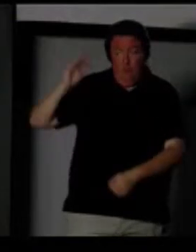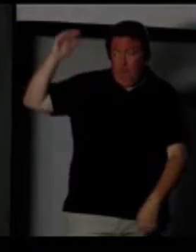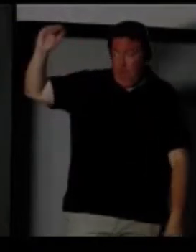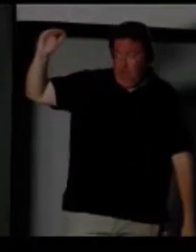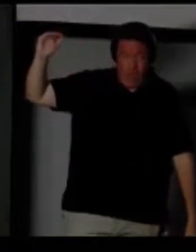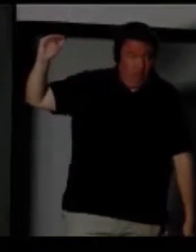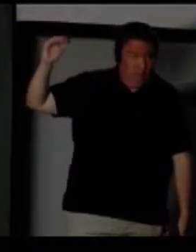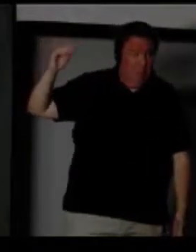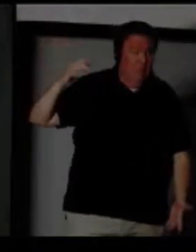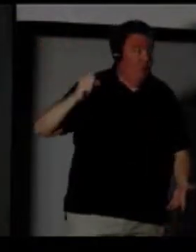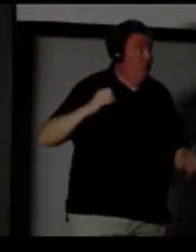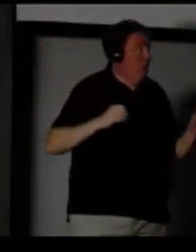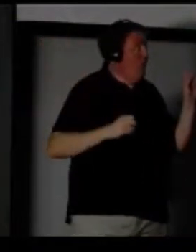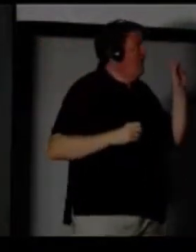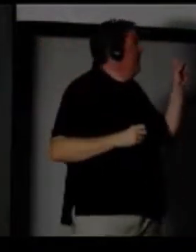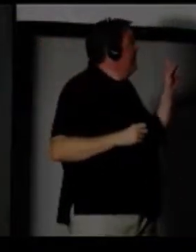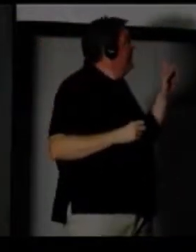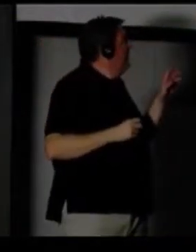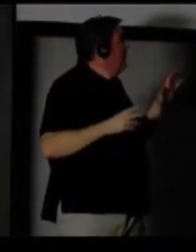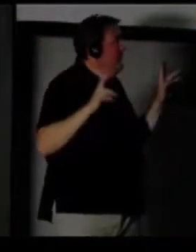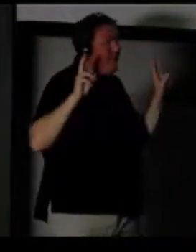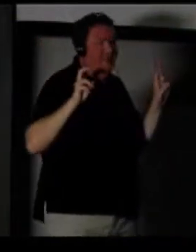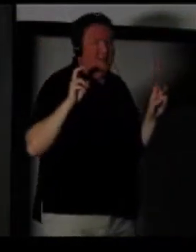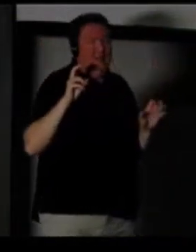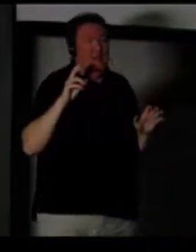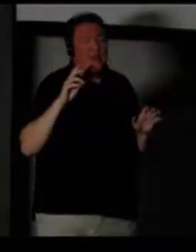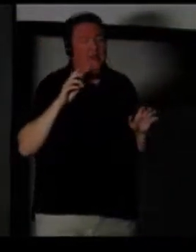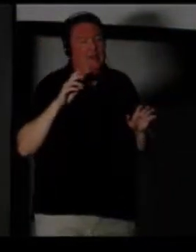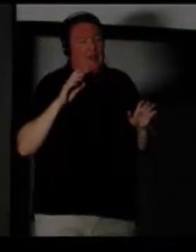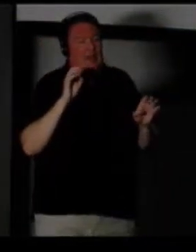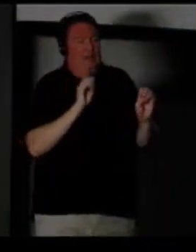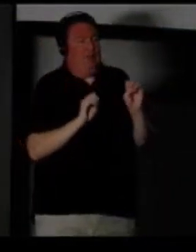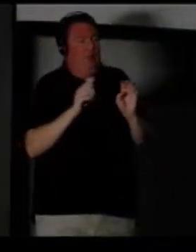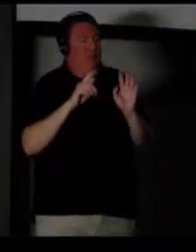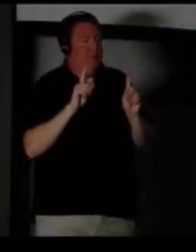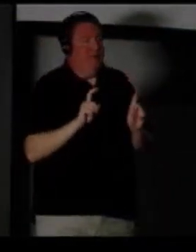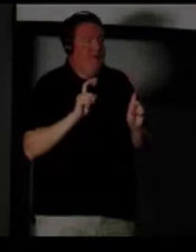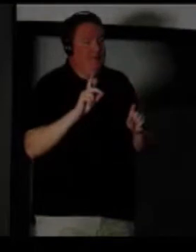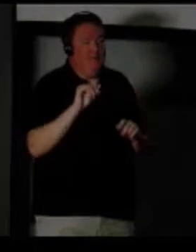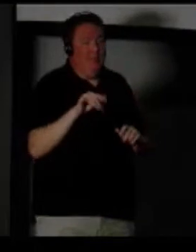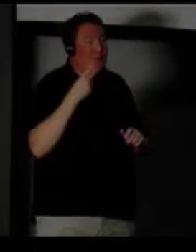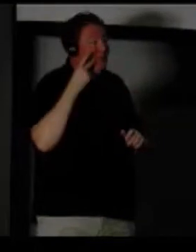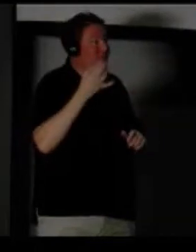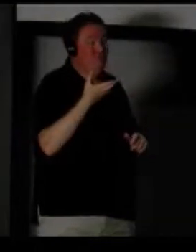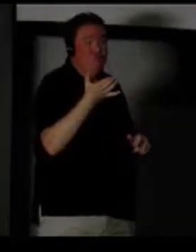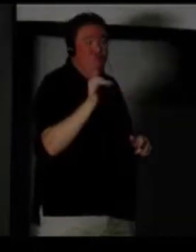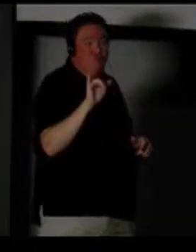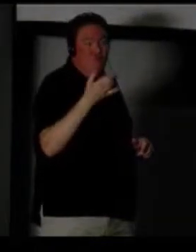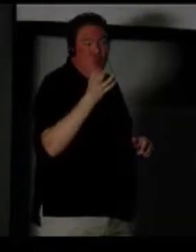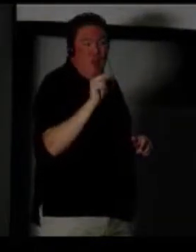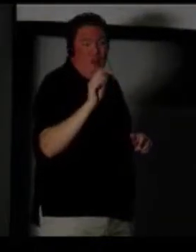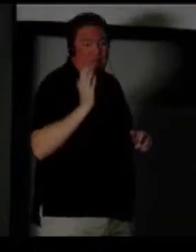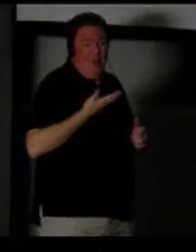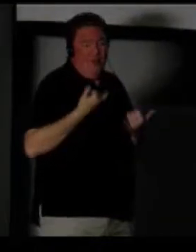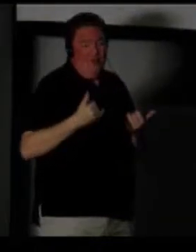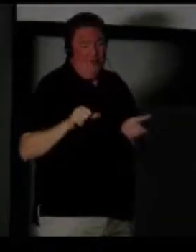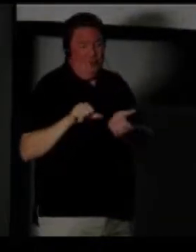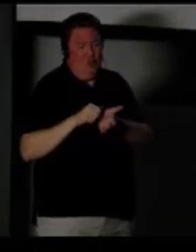was kind of an experiment day in the London Conservation Center where you see John, that contemporary sculptor,